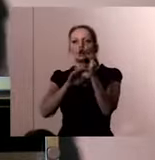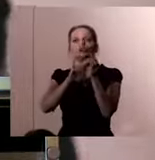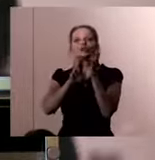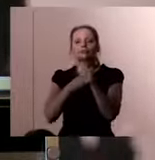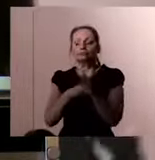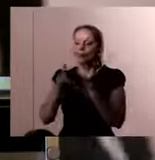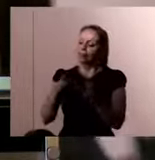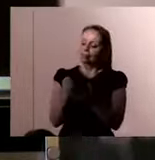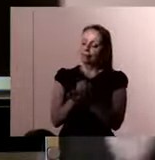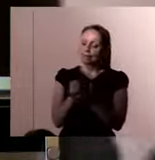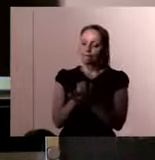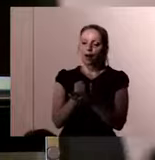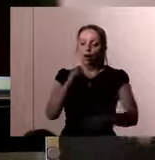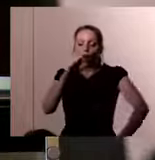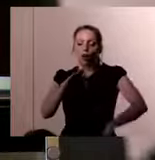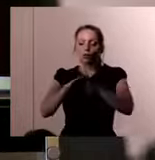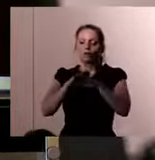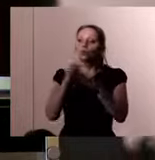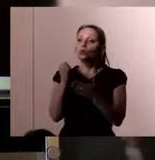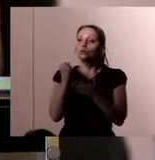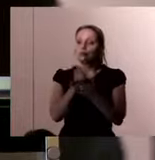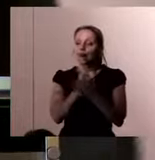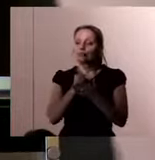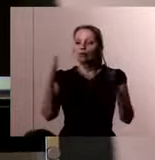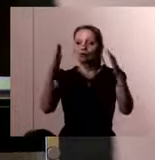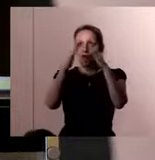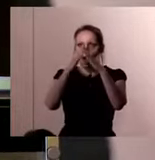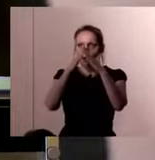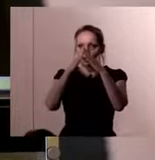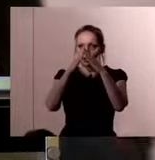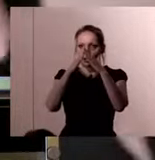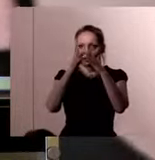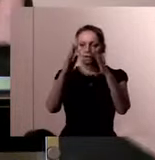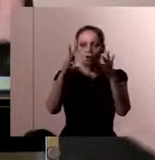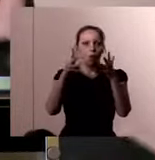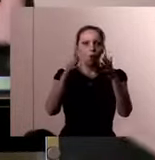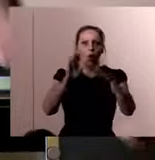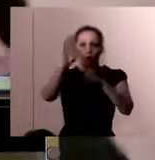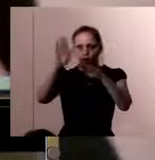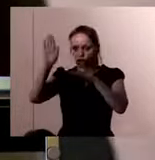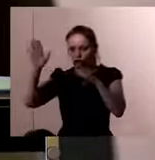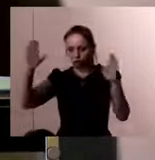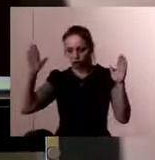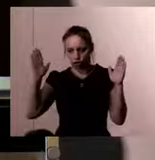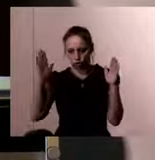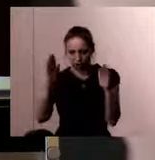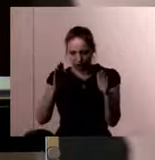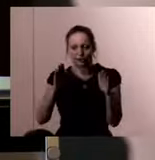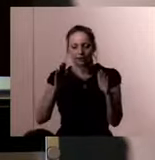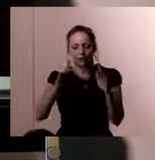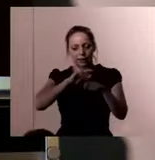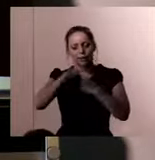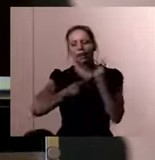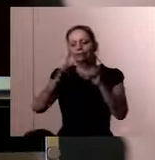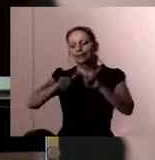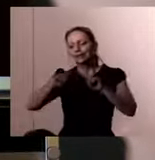with this number is that the total number of houses up for auction shrinks over the weekend. It's a certain number at the start of the weekend, it becomes a different